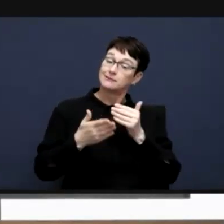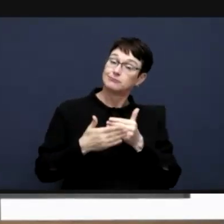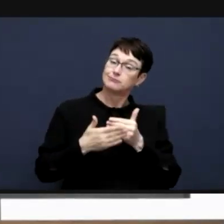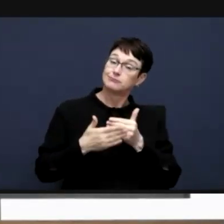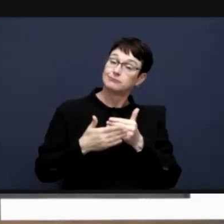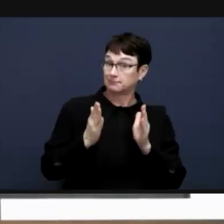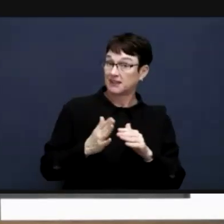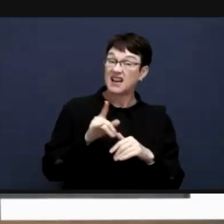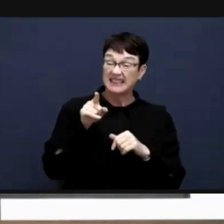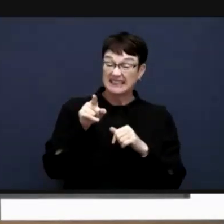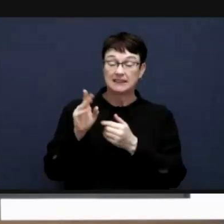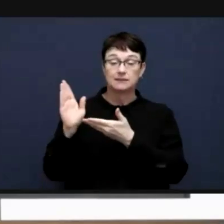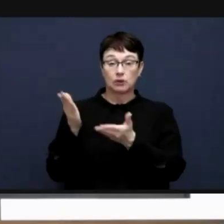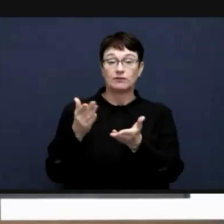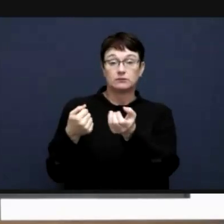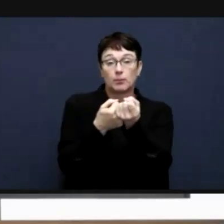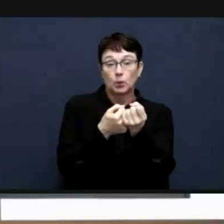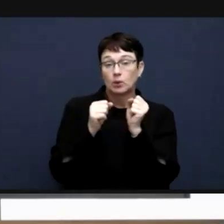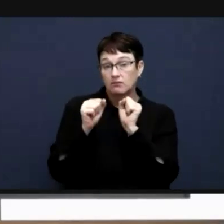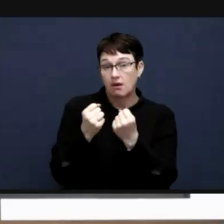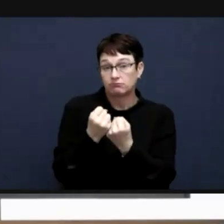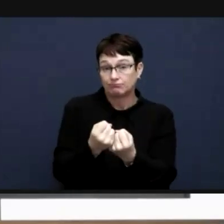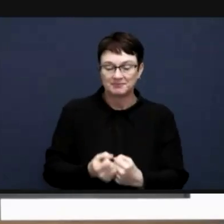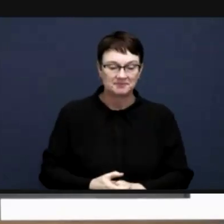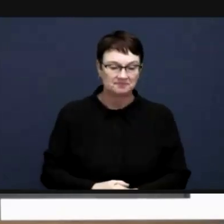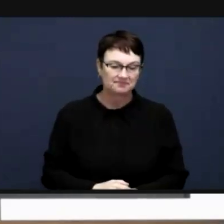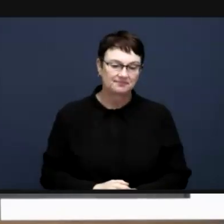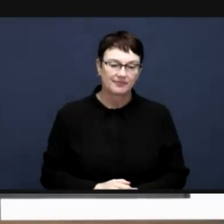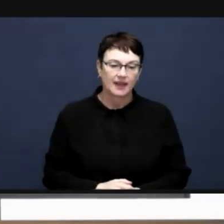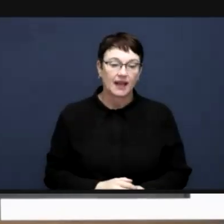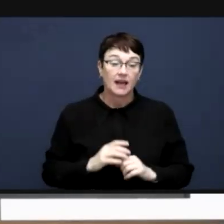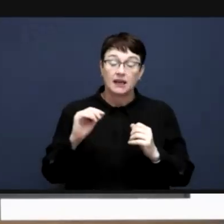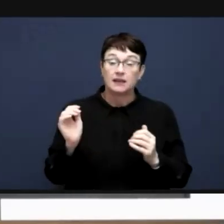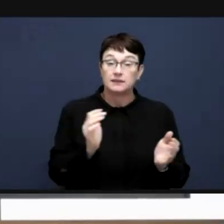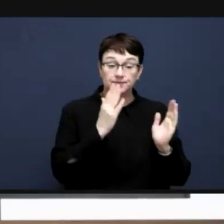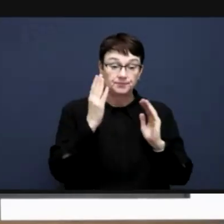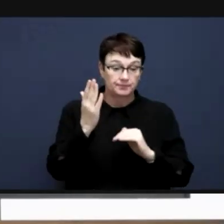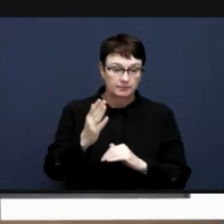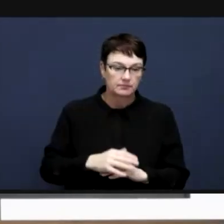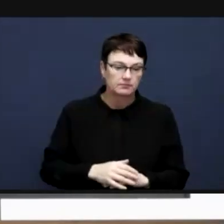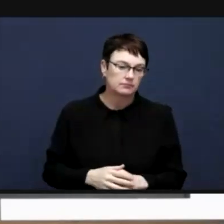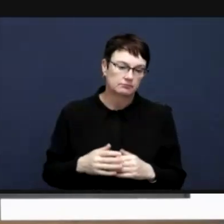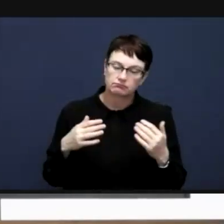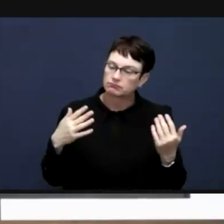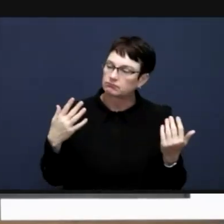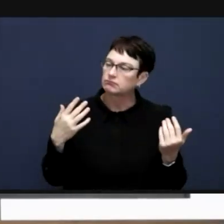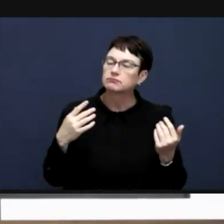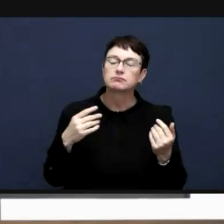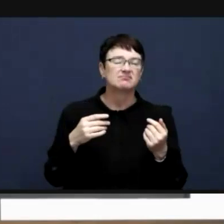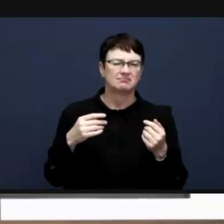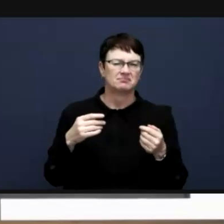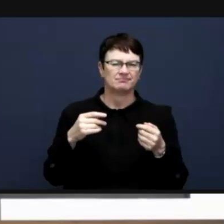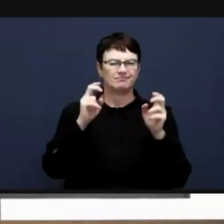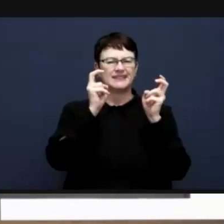Next slide, please. So with the identified issues are very basic. First, what is